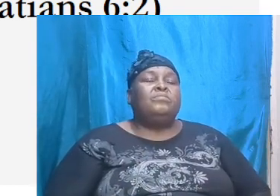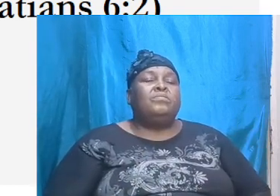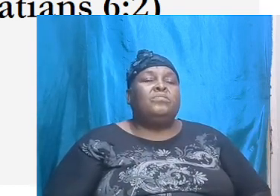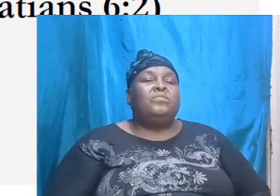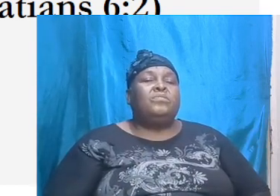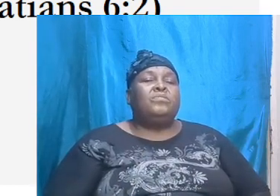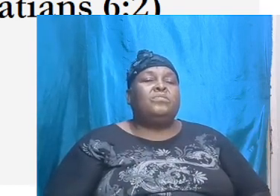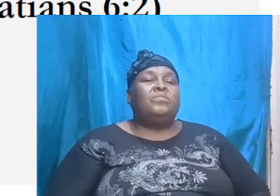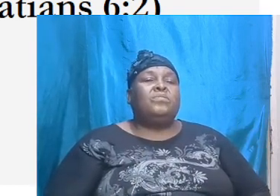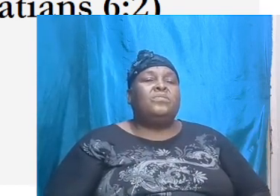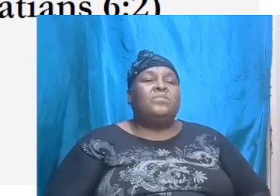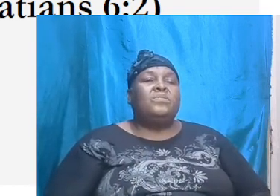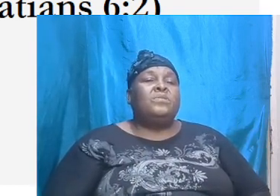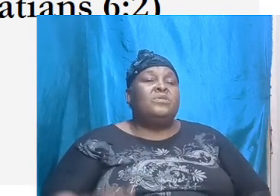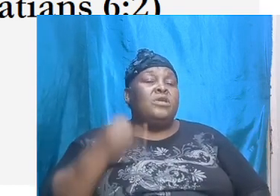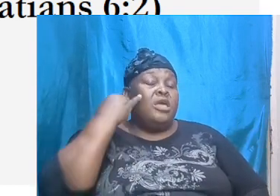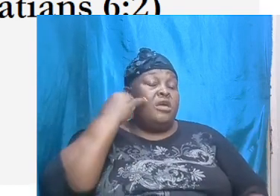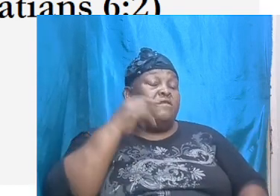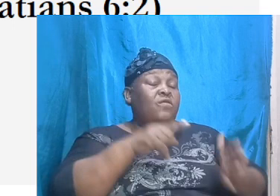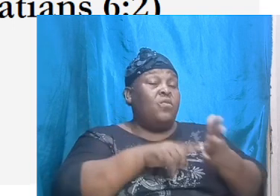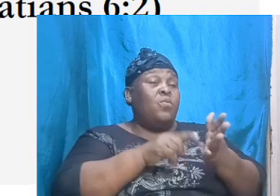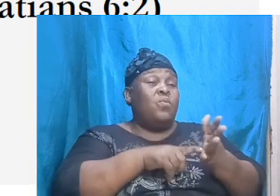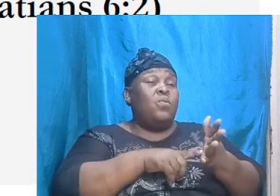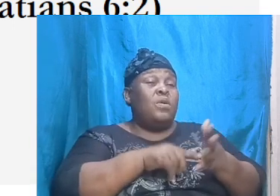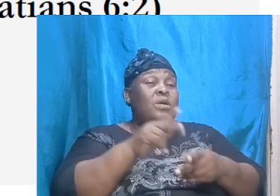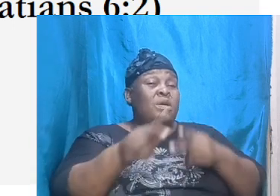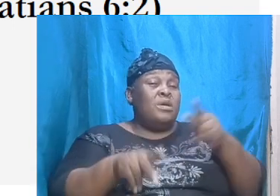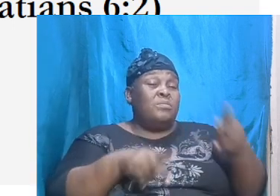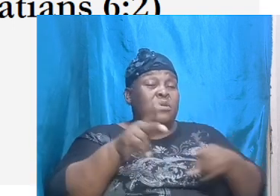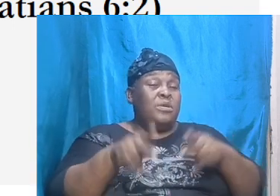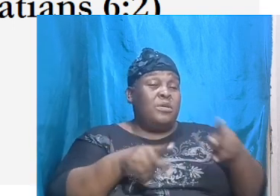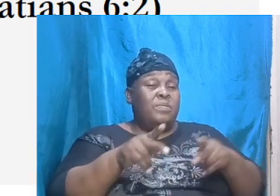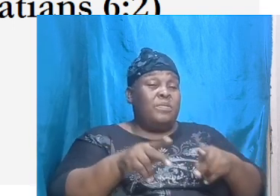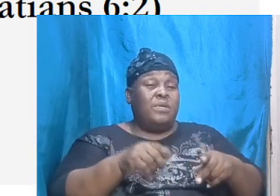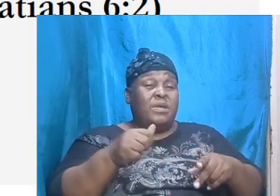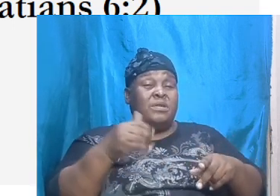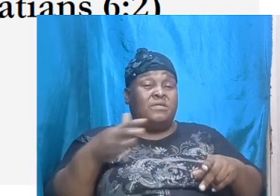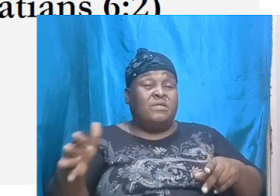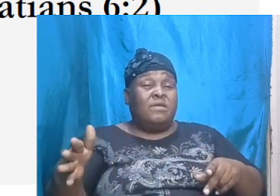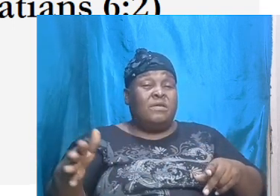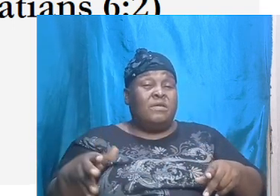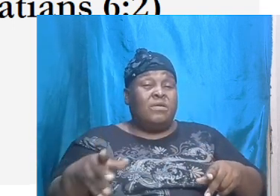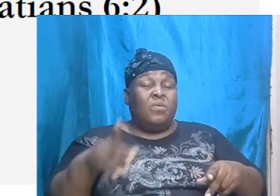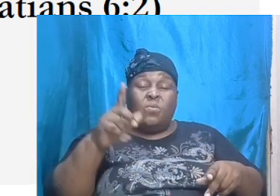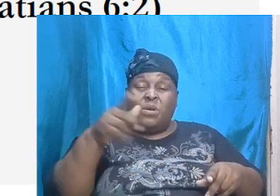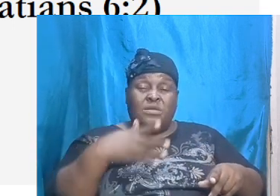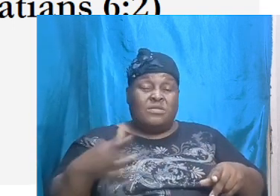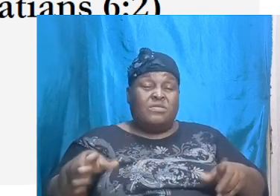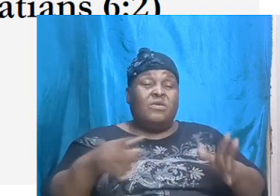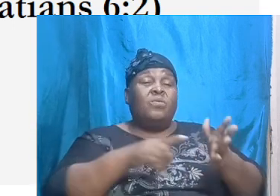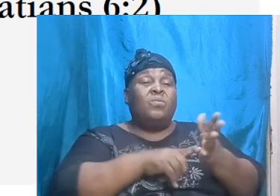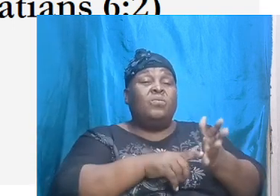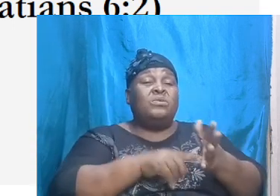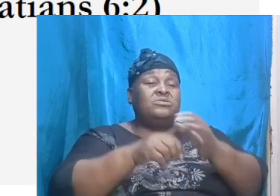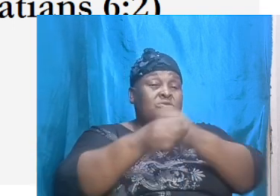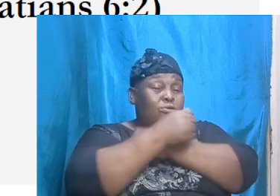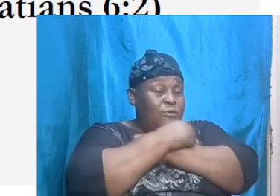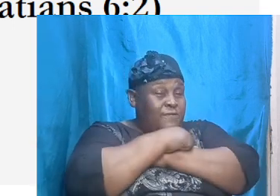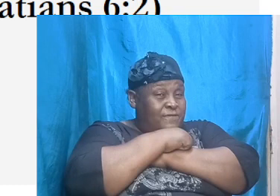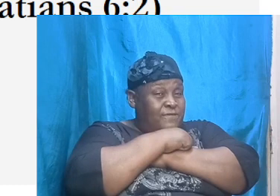owe anybody anything, one thing you owe every person, and that's love. In other